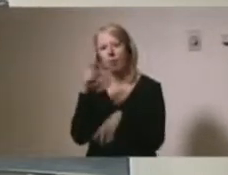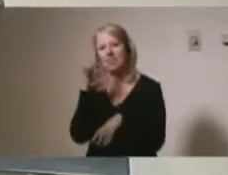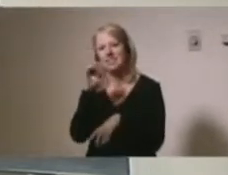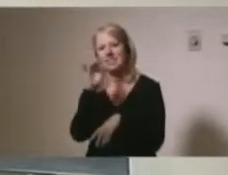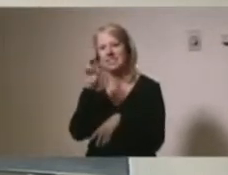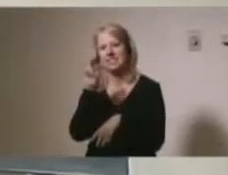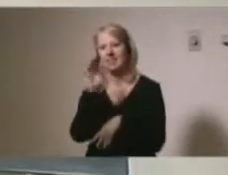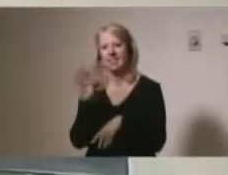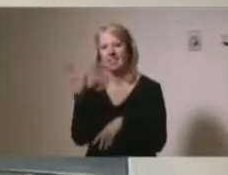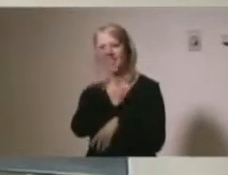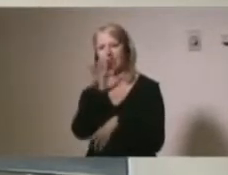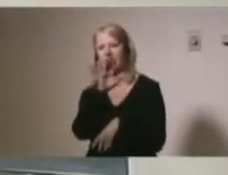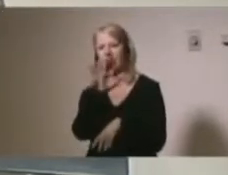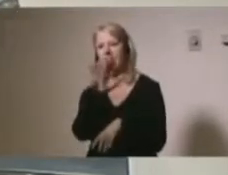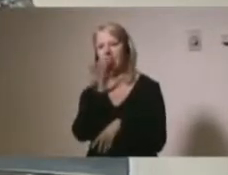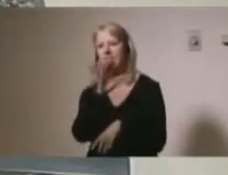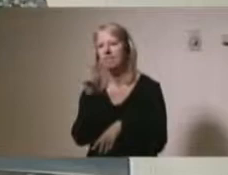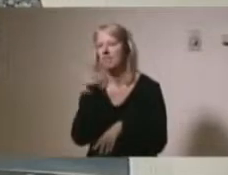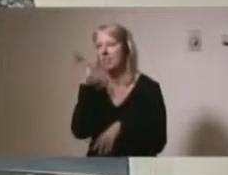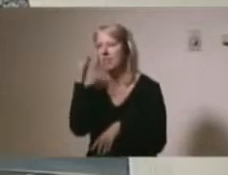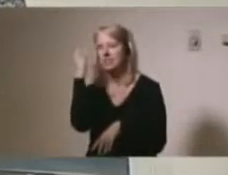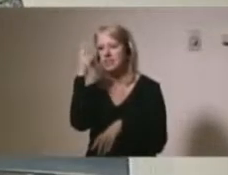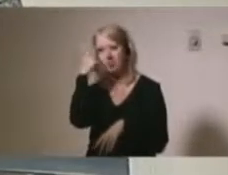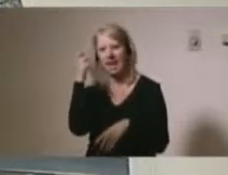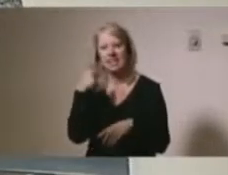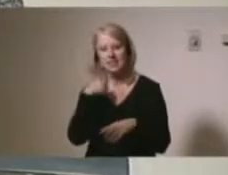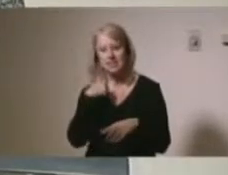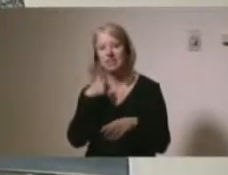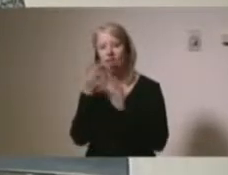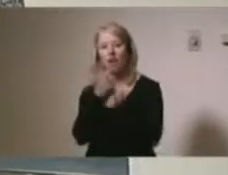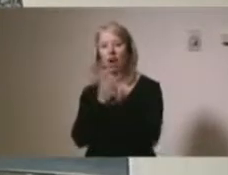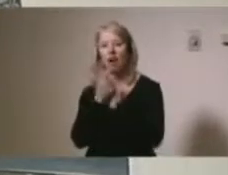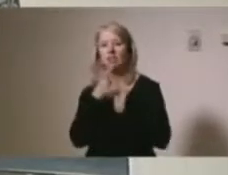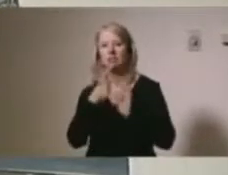the law states that we must offer services to everyone.